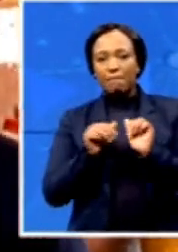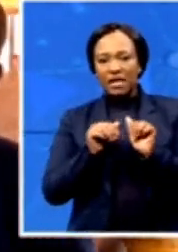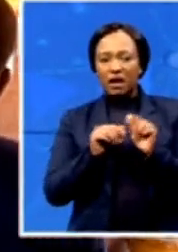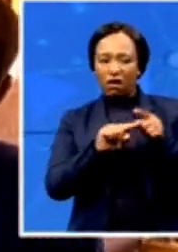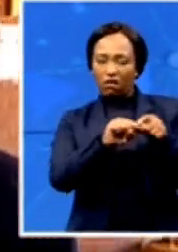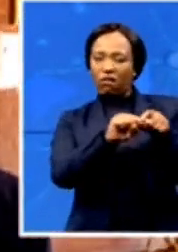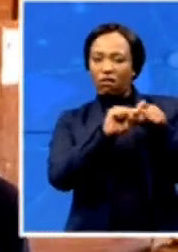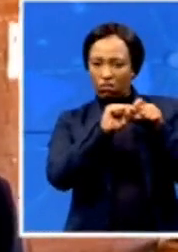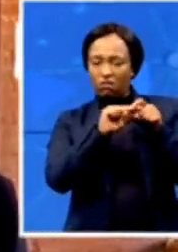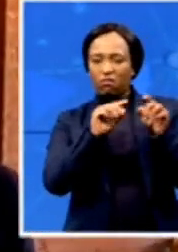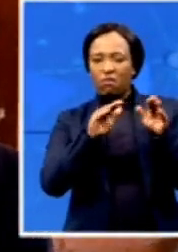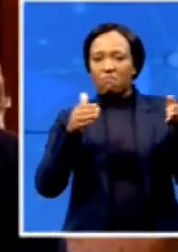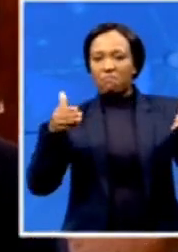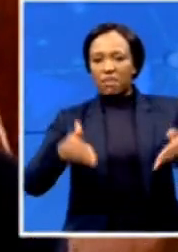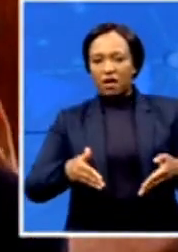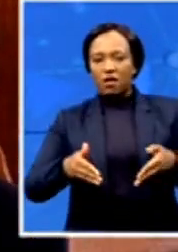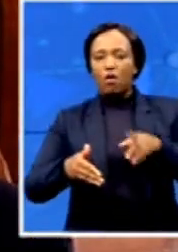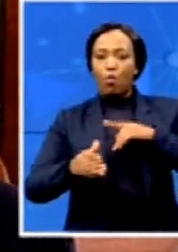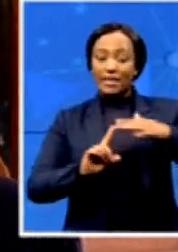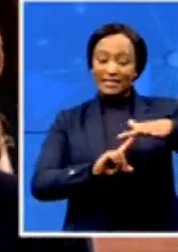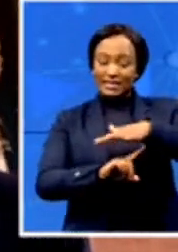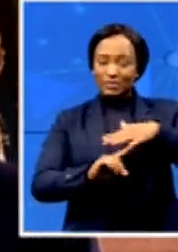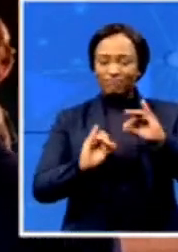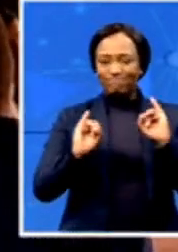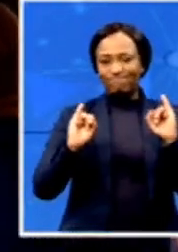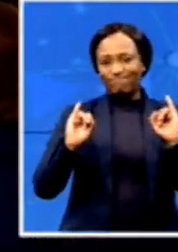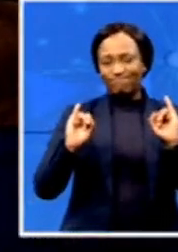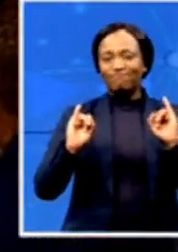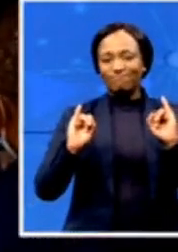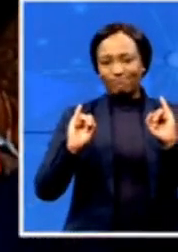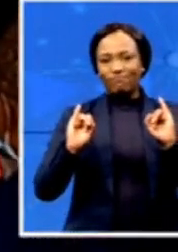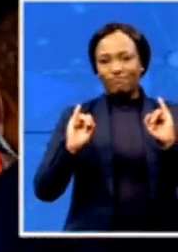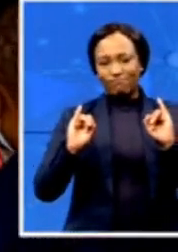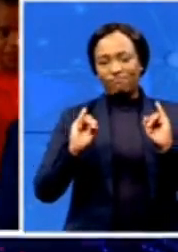situation that we find ourselves in at the moment. Yes.